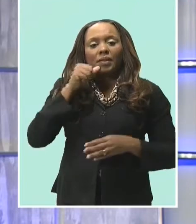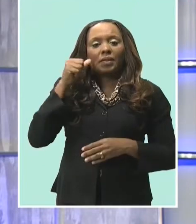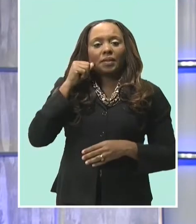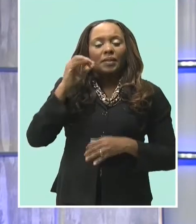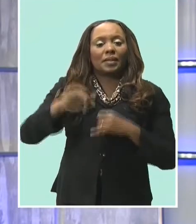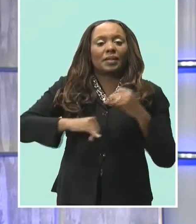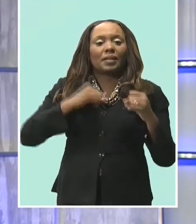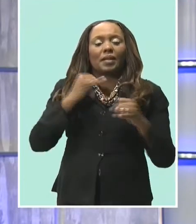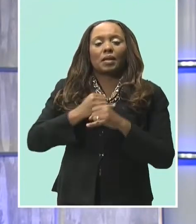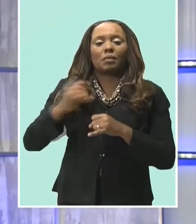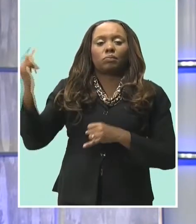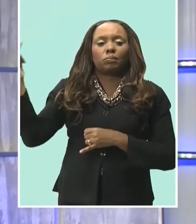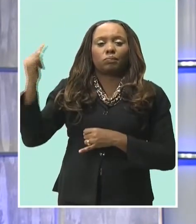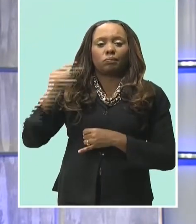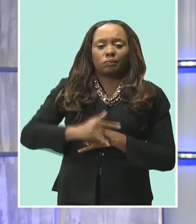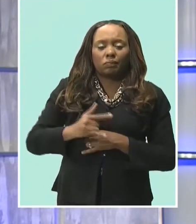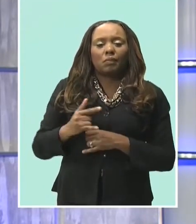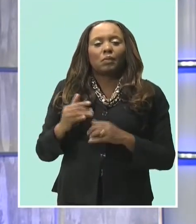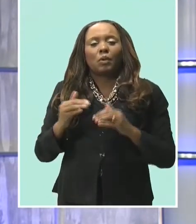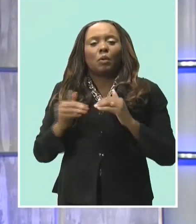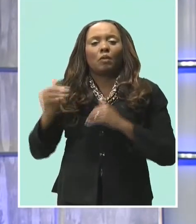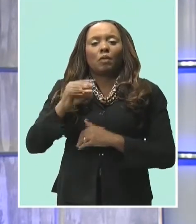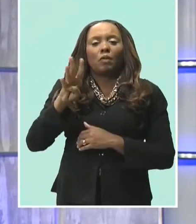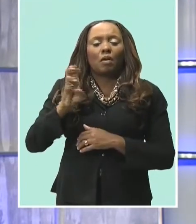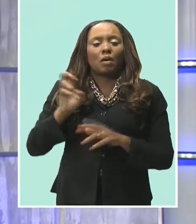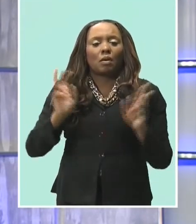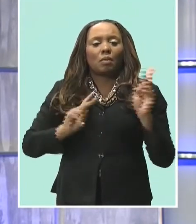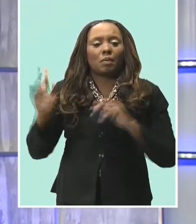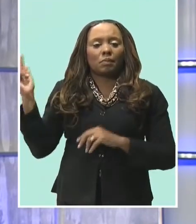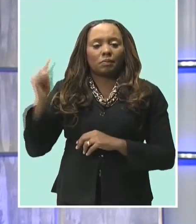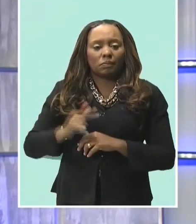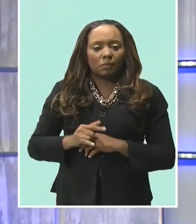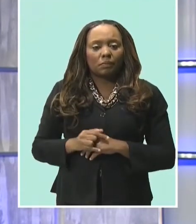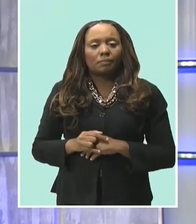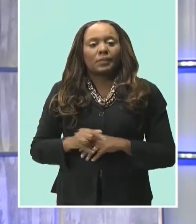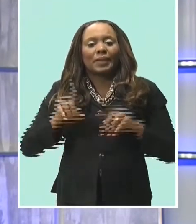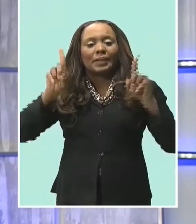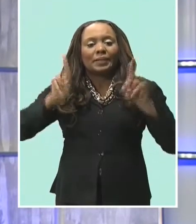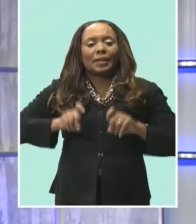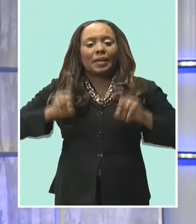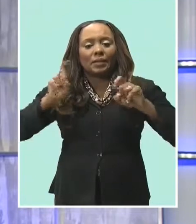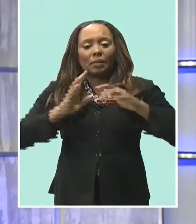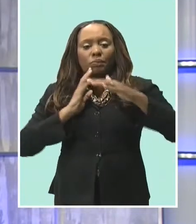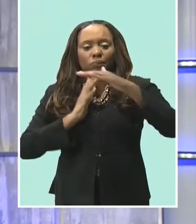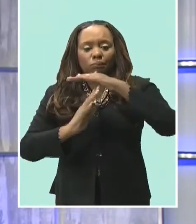travelers. Visitors say the process from testing to maneuvering through the Lyndon Pindling